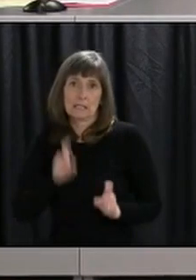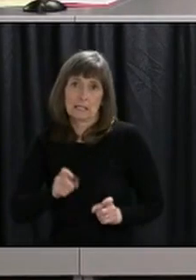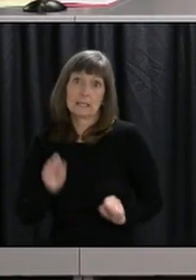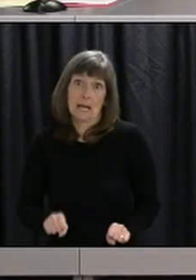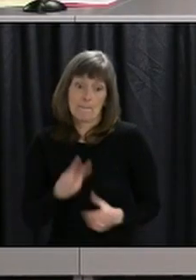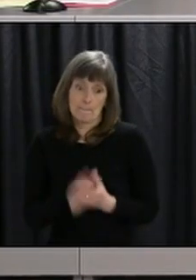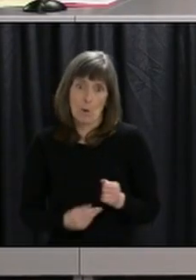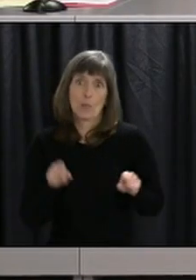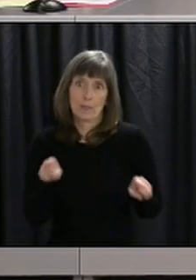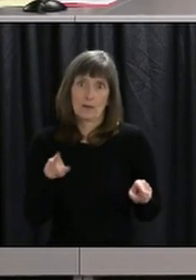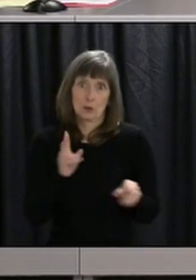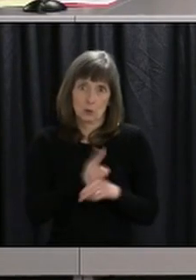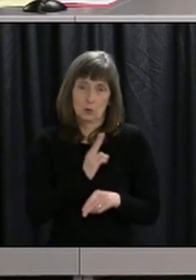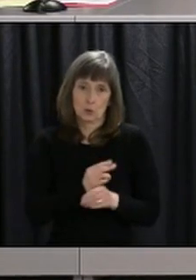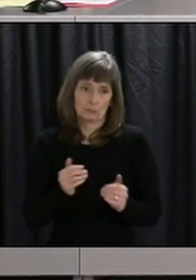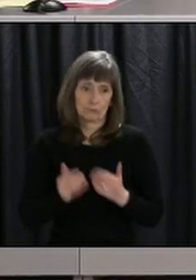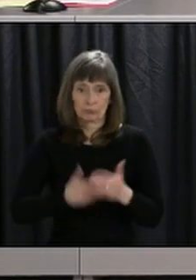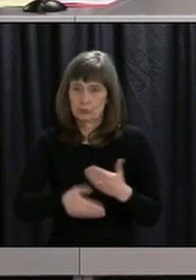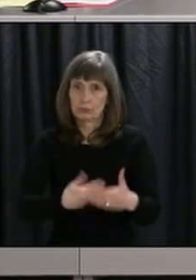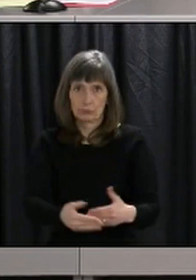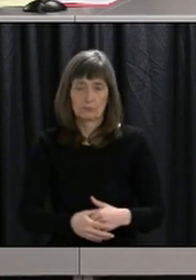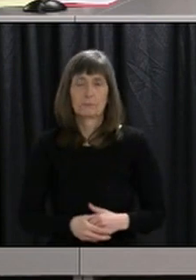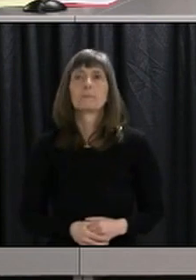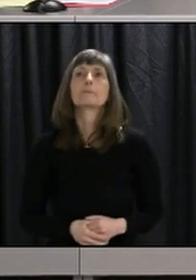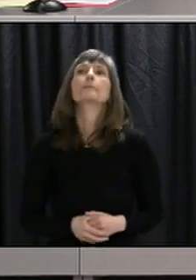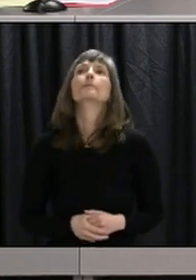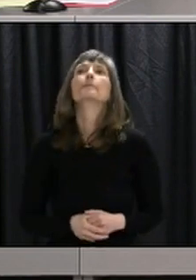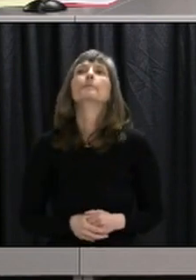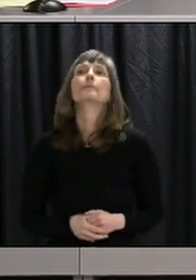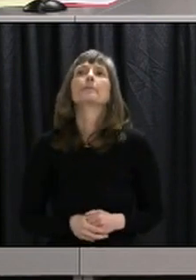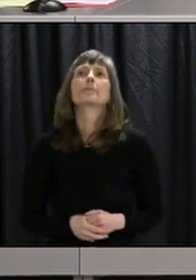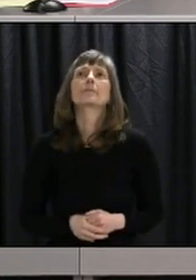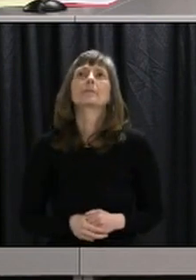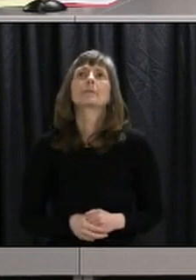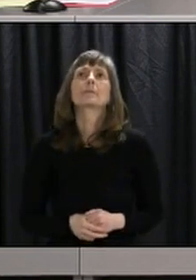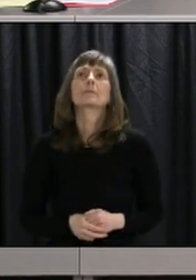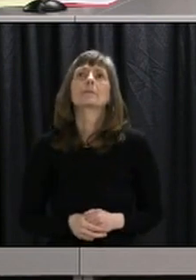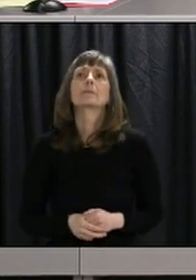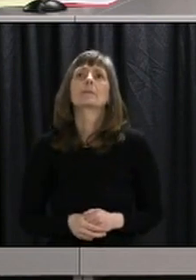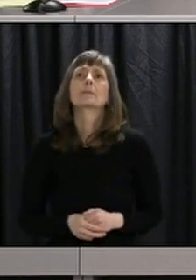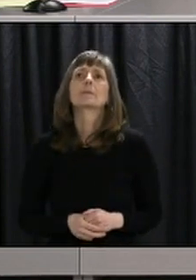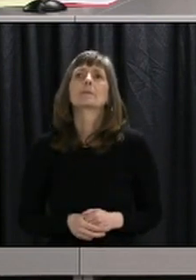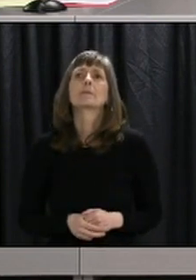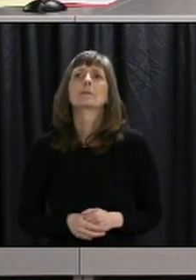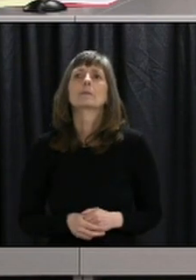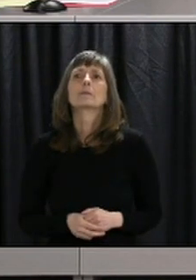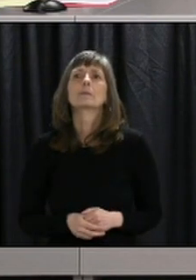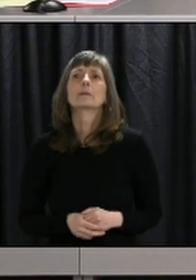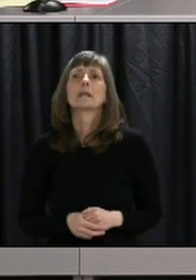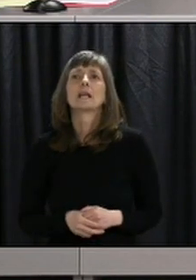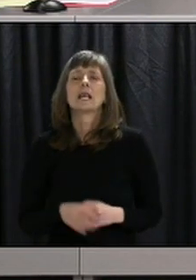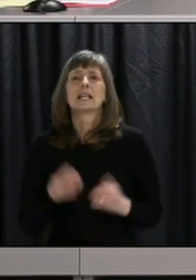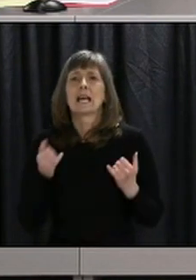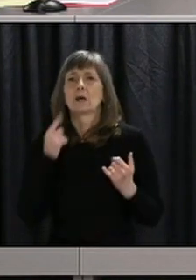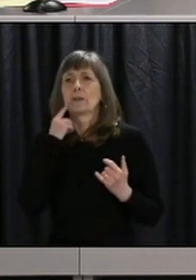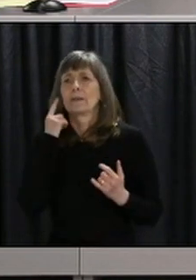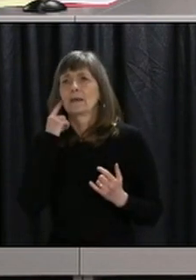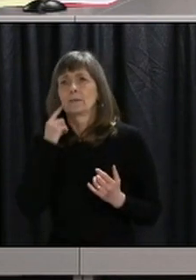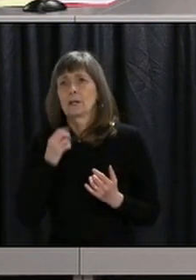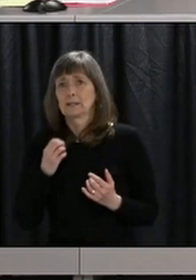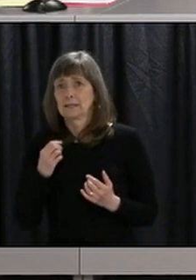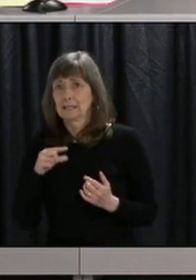Quebec has talked about this week about progressively reopening parts of its economy, recognizing that we're in a different stage of this than Quebec